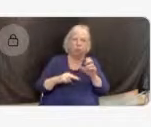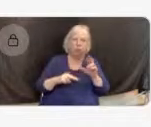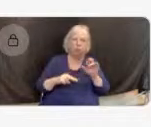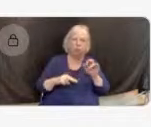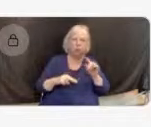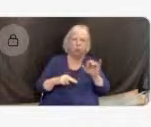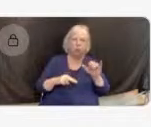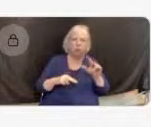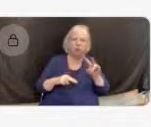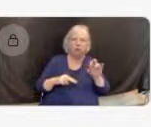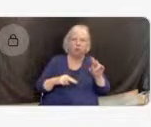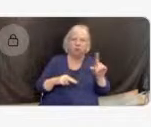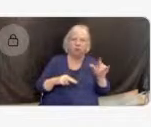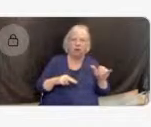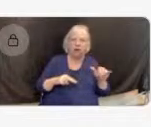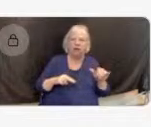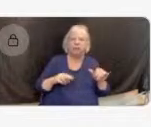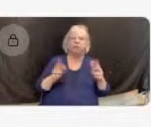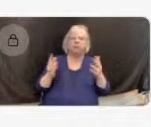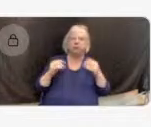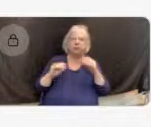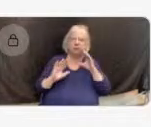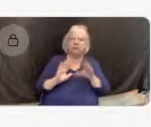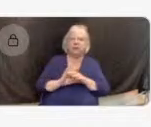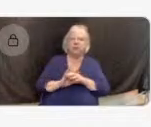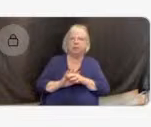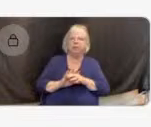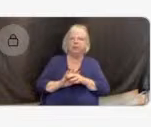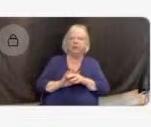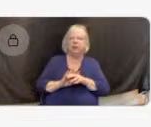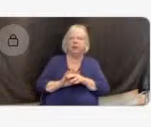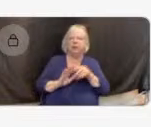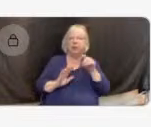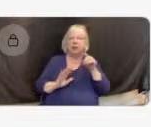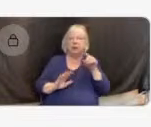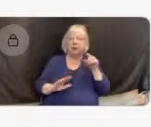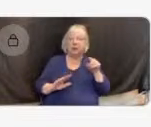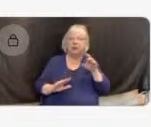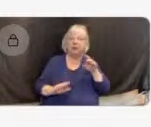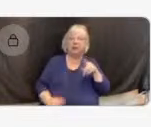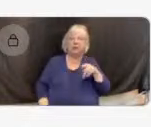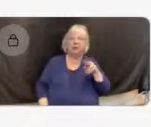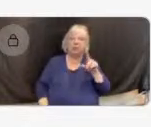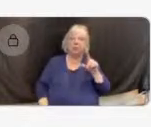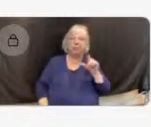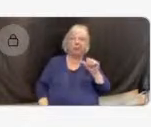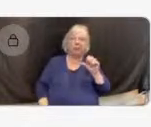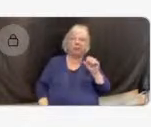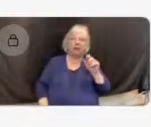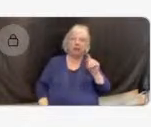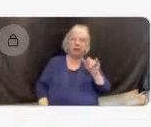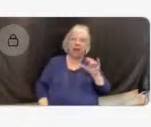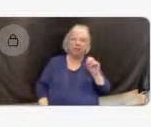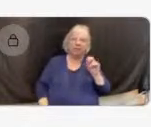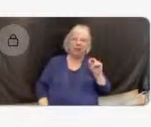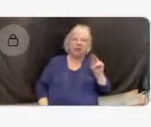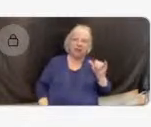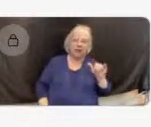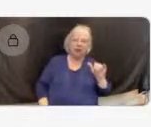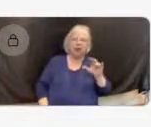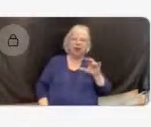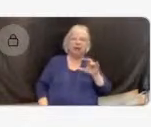Next slide, please. This is the Pulaski County flood hazard map, which was updated in